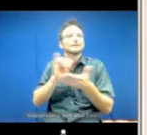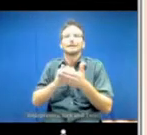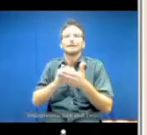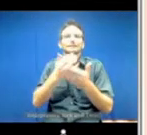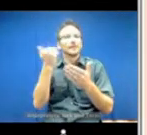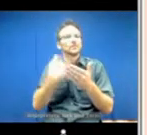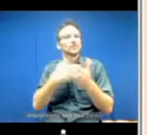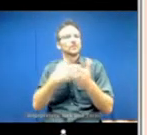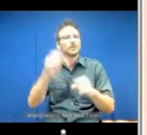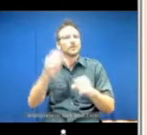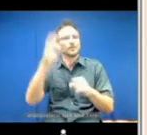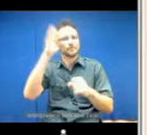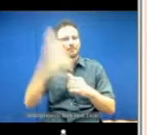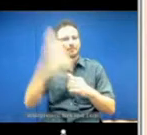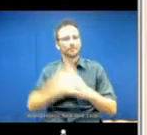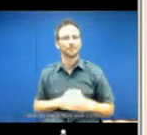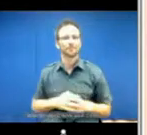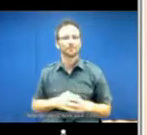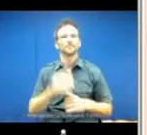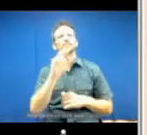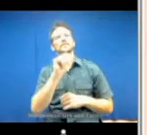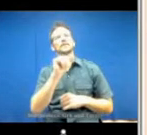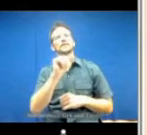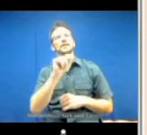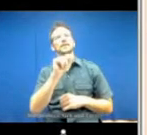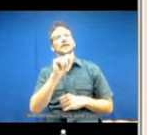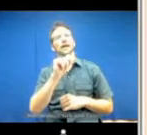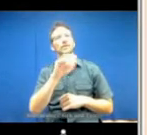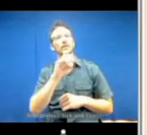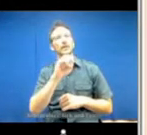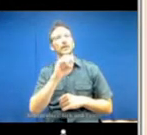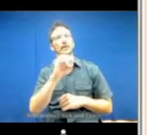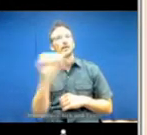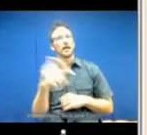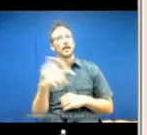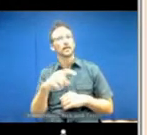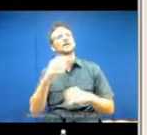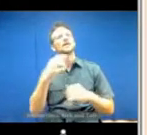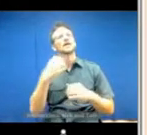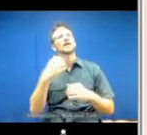Natalie asked, what are the responsibilities of the table interpreters and why are there two?